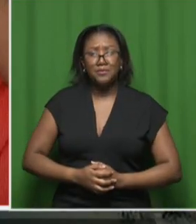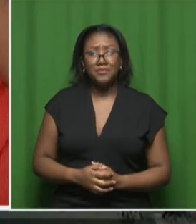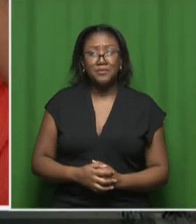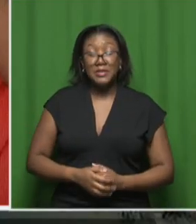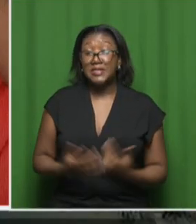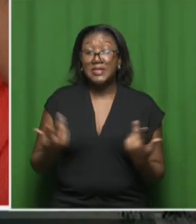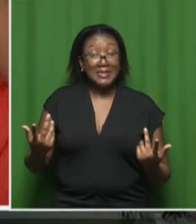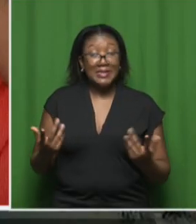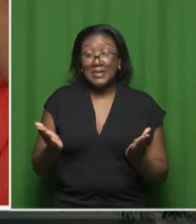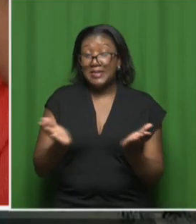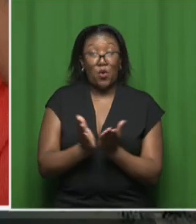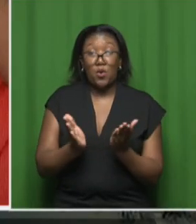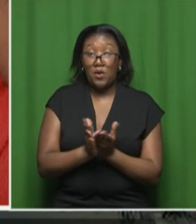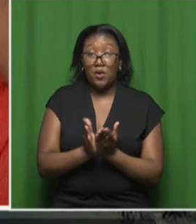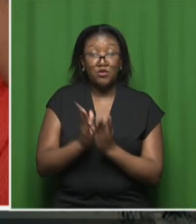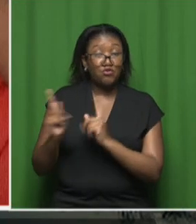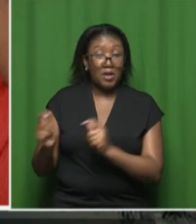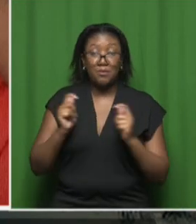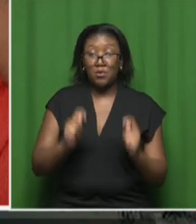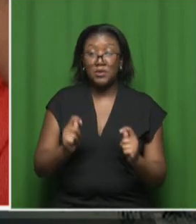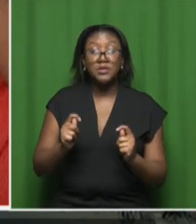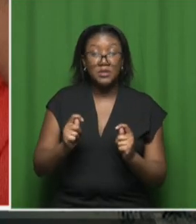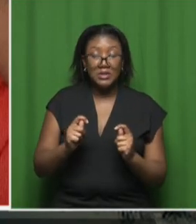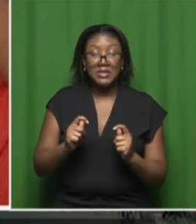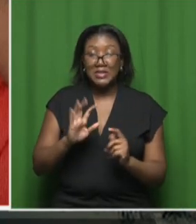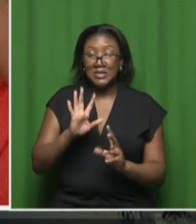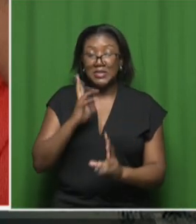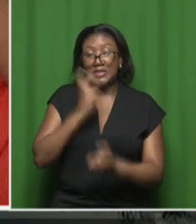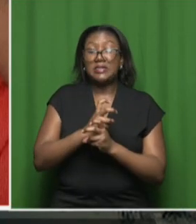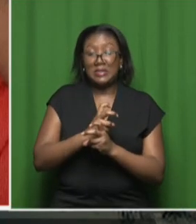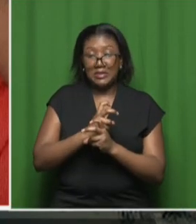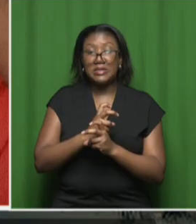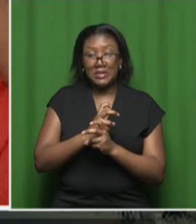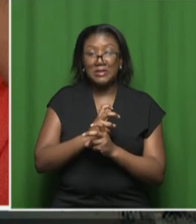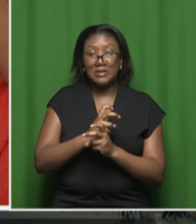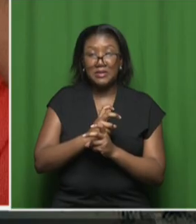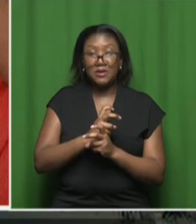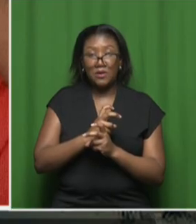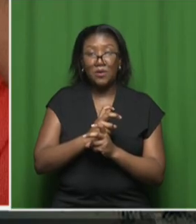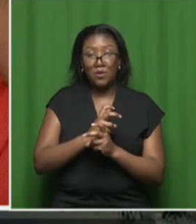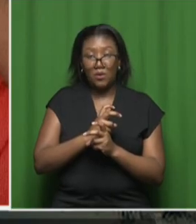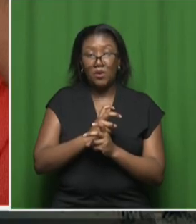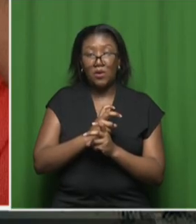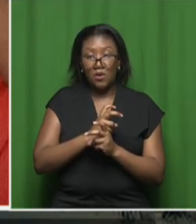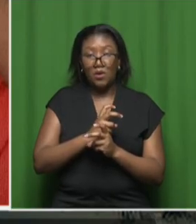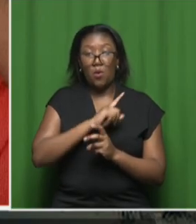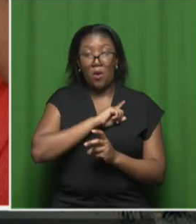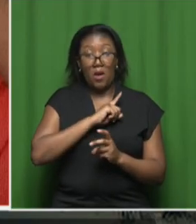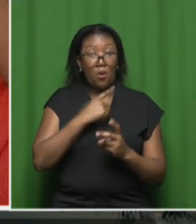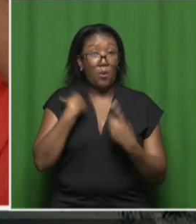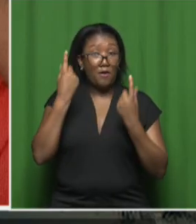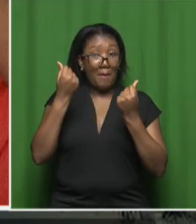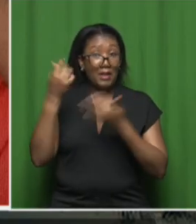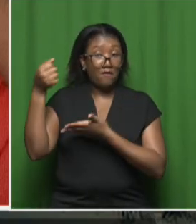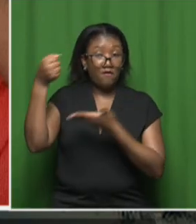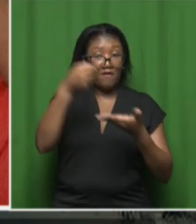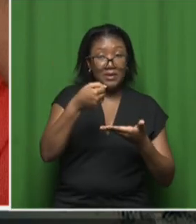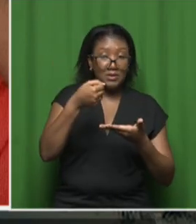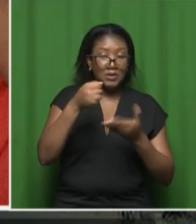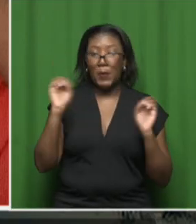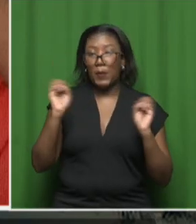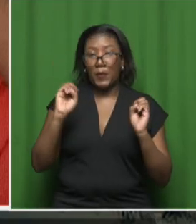Scholar transport is it's a disadvantaged environment whereby we don't make a lot of funds with that. Like we say, we